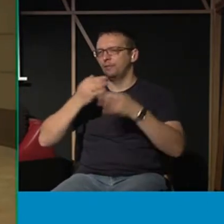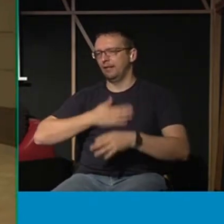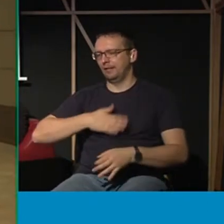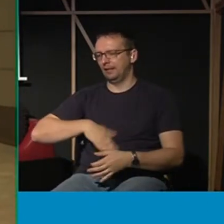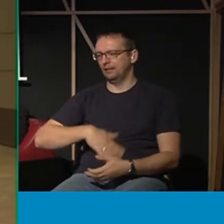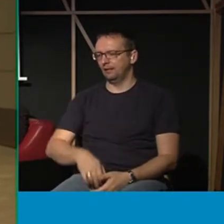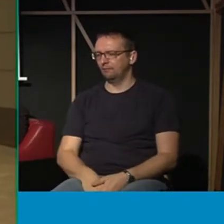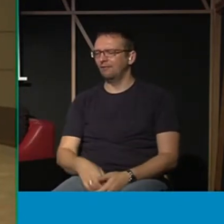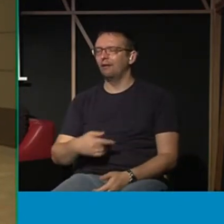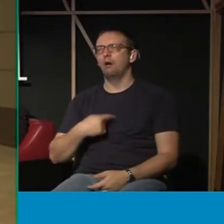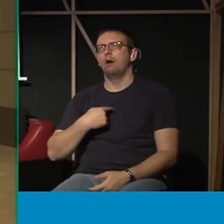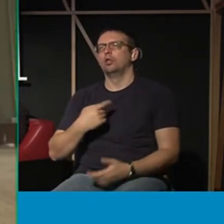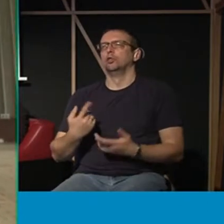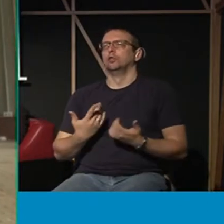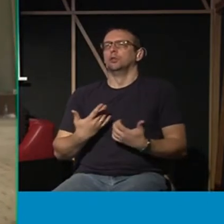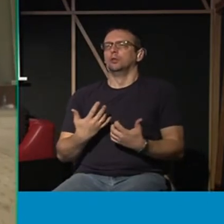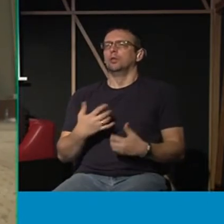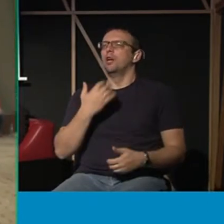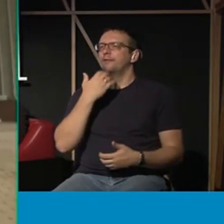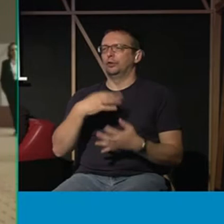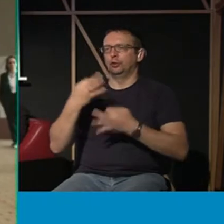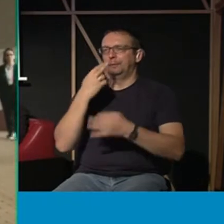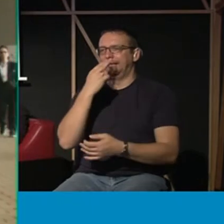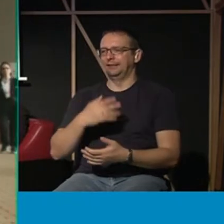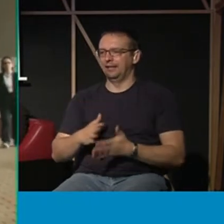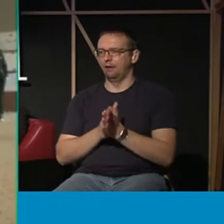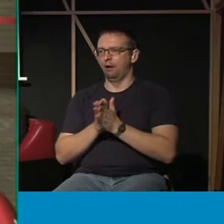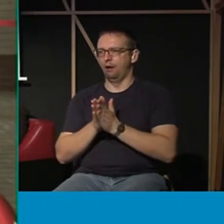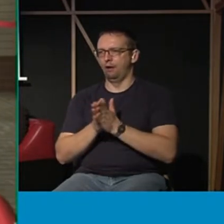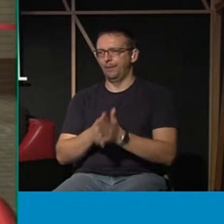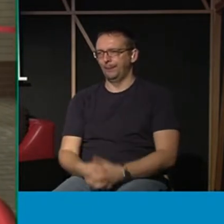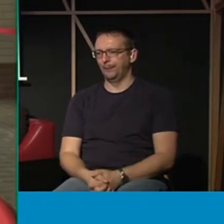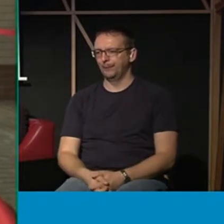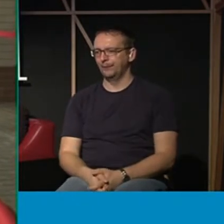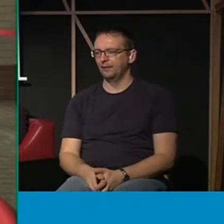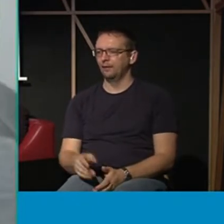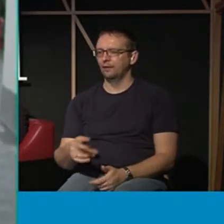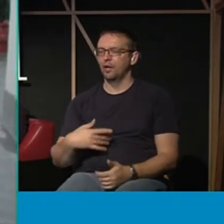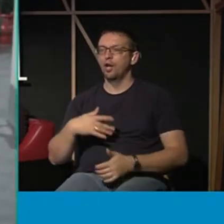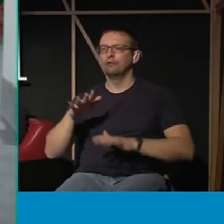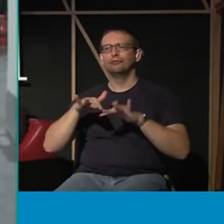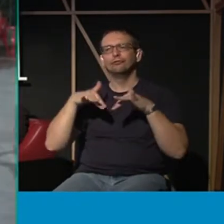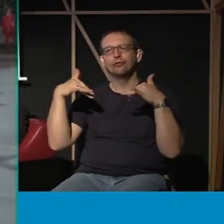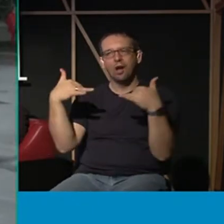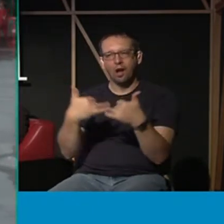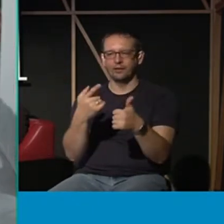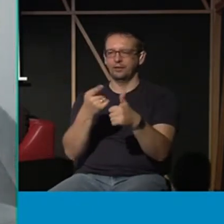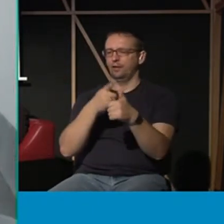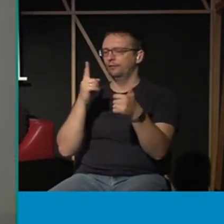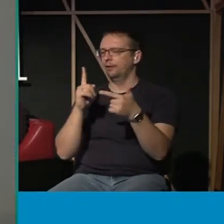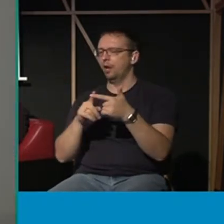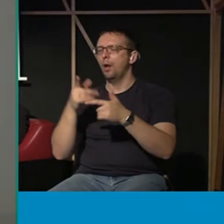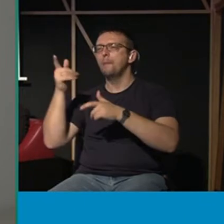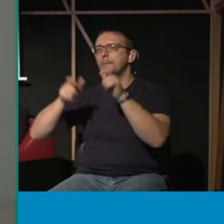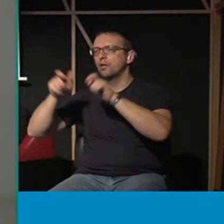We started working on this perhaps about 5 years ago, working with the stadiums, working with the stadium authorities, with our partners